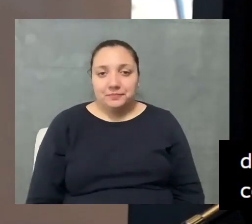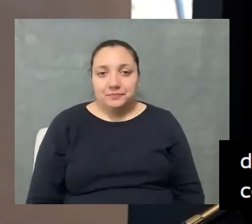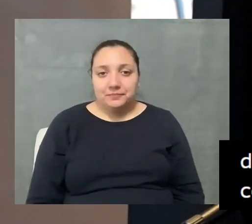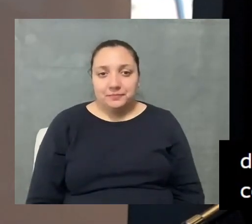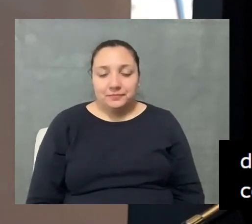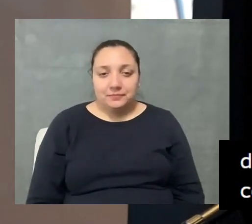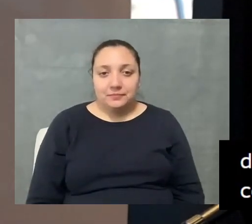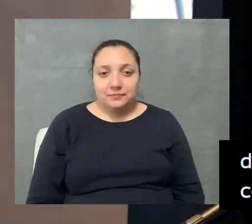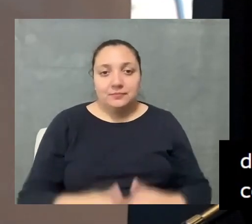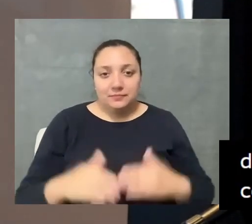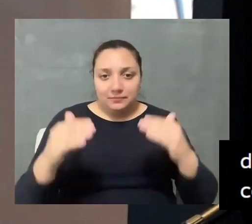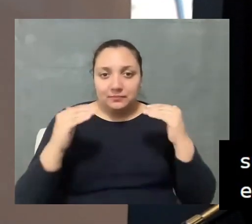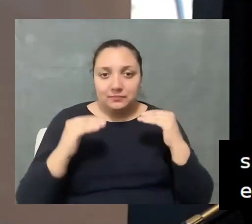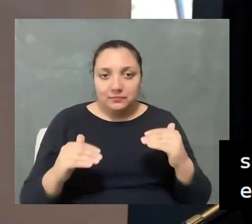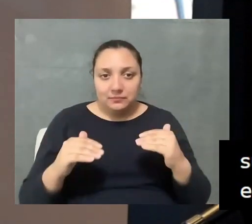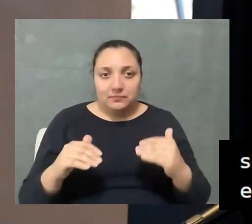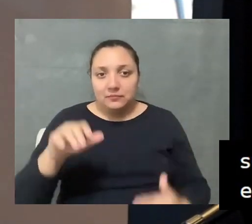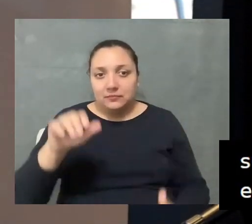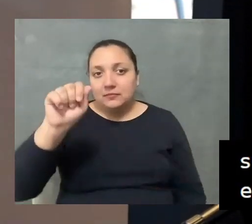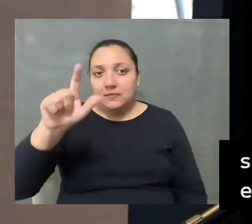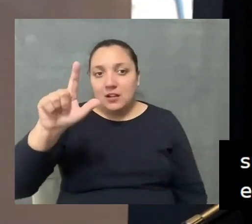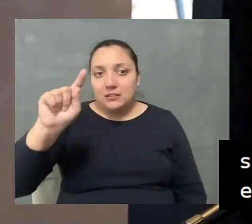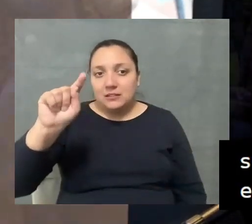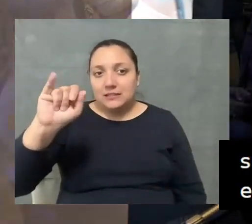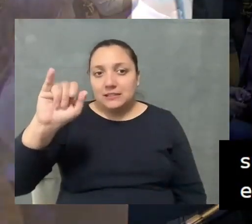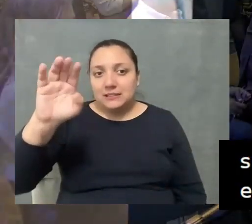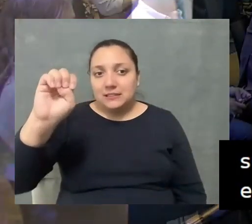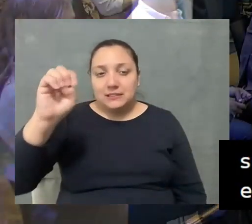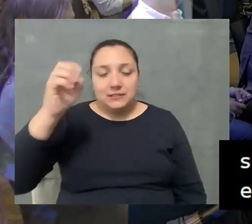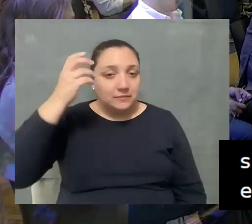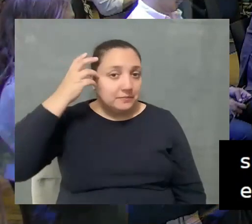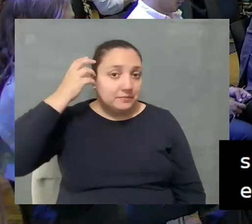Next, we're going to hear from Altice.